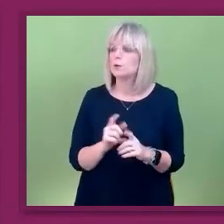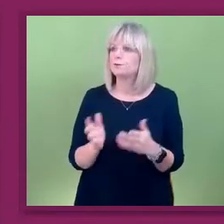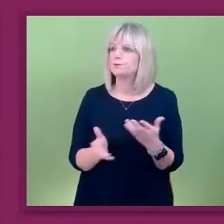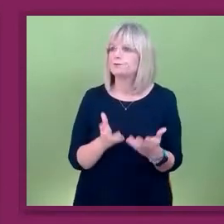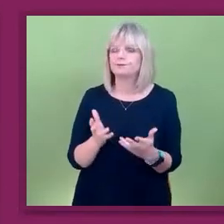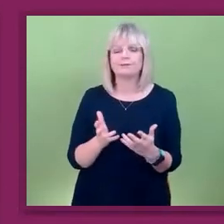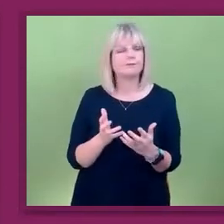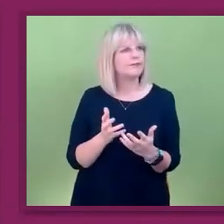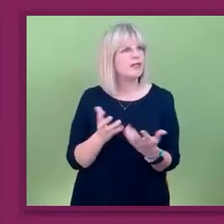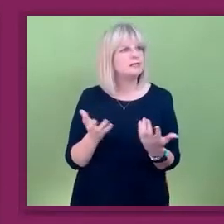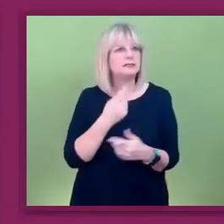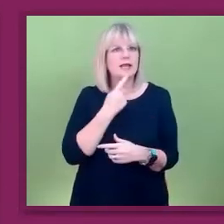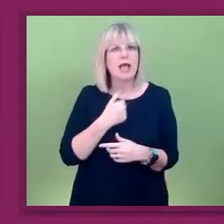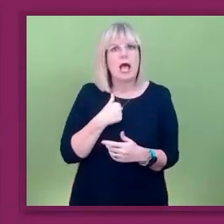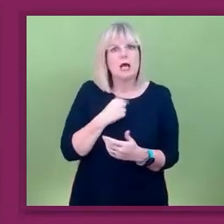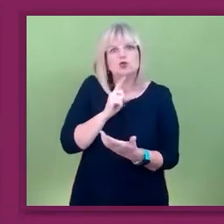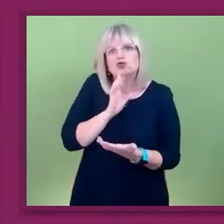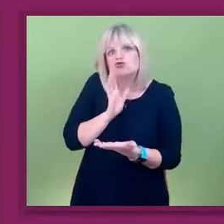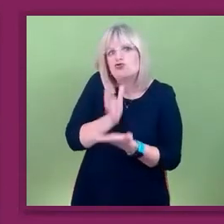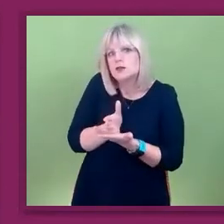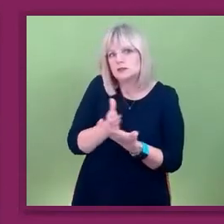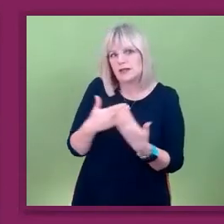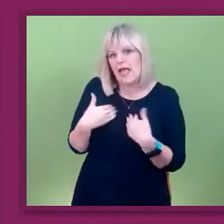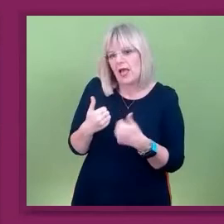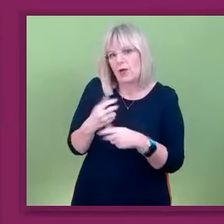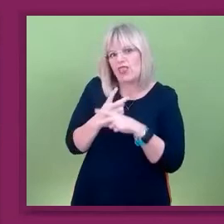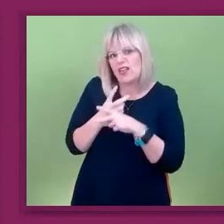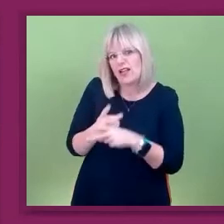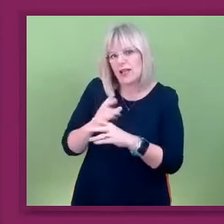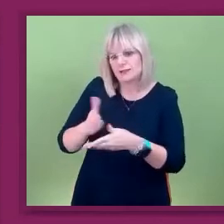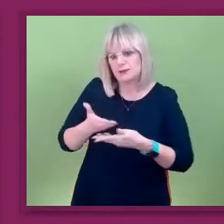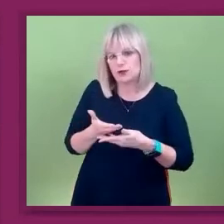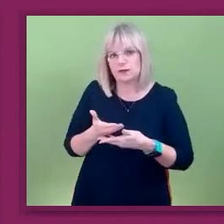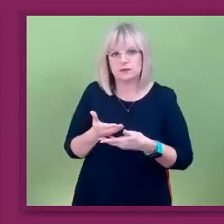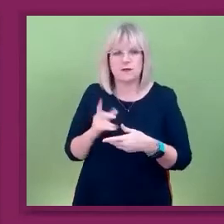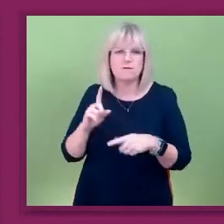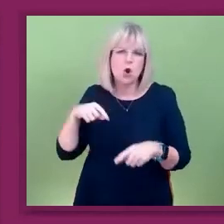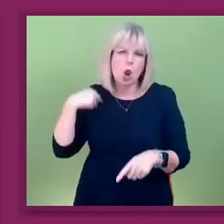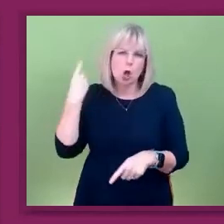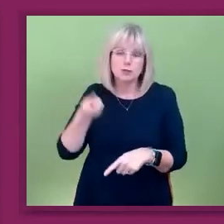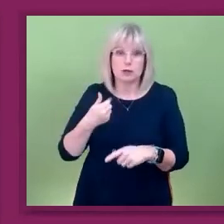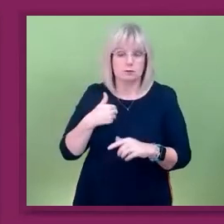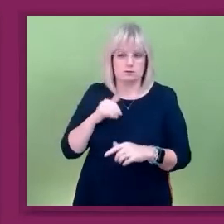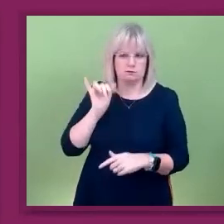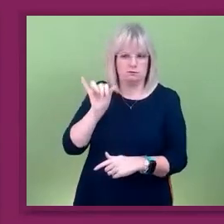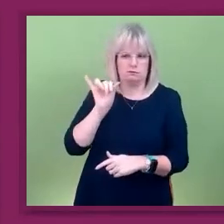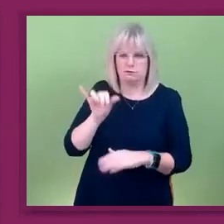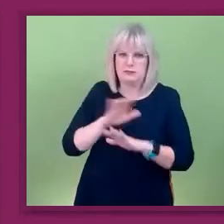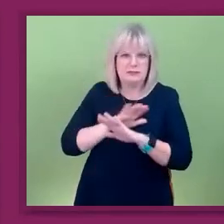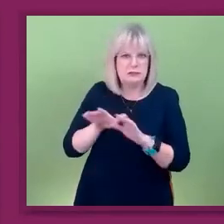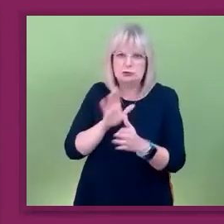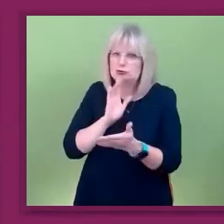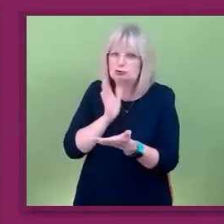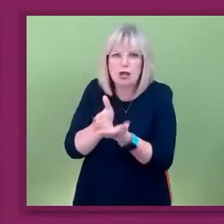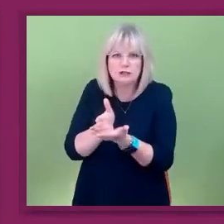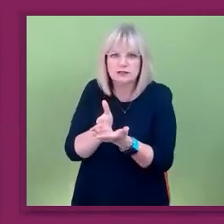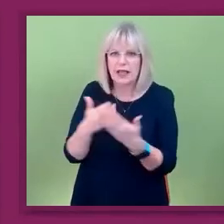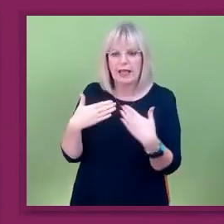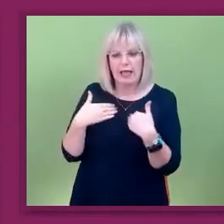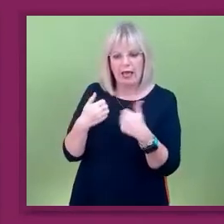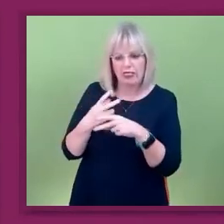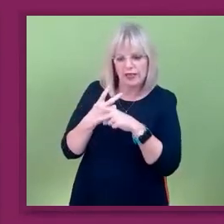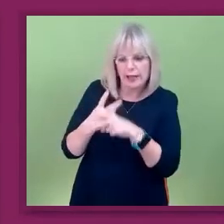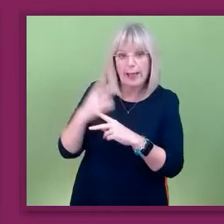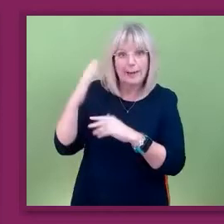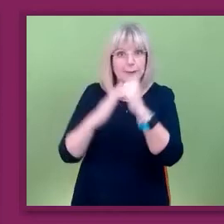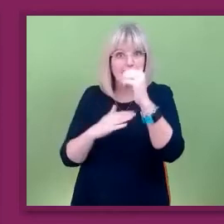For a long time, I didn't trust that stepping into a hospital, stepping into any form of a healthcare building,